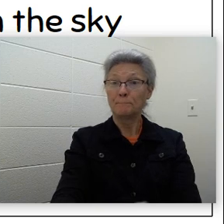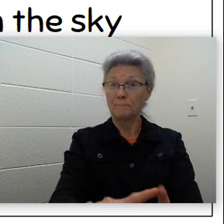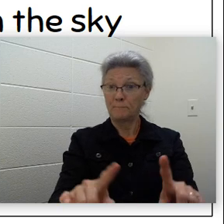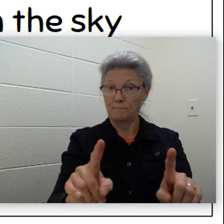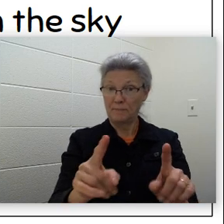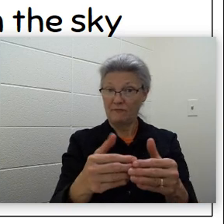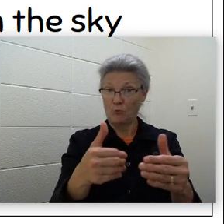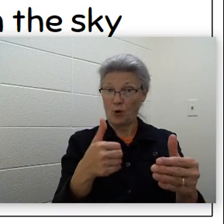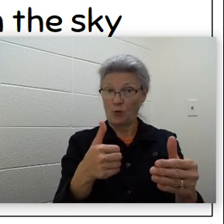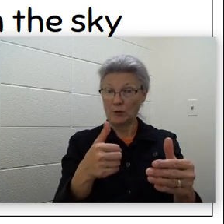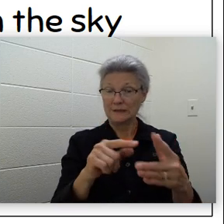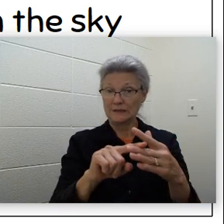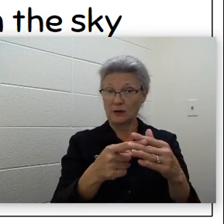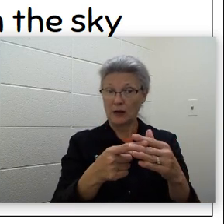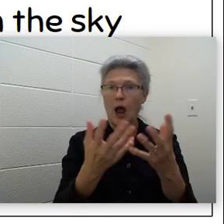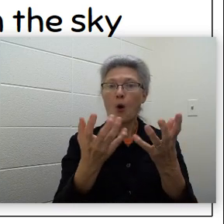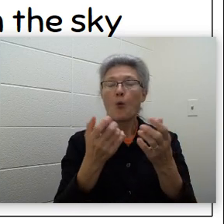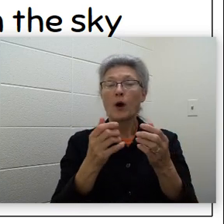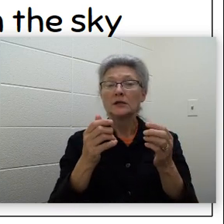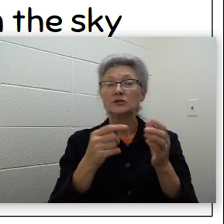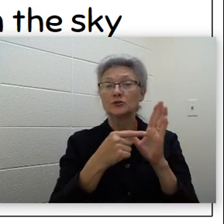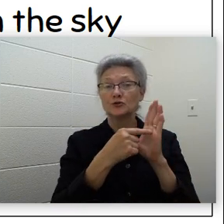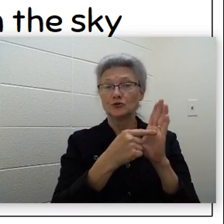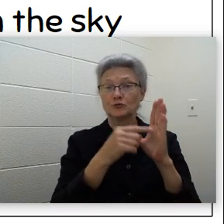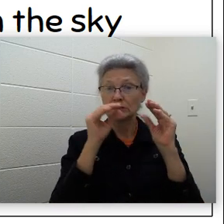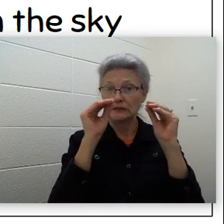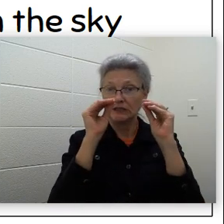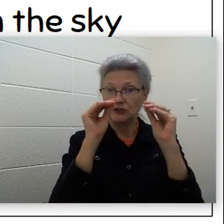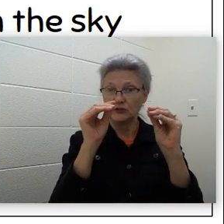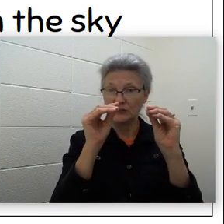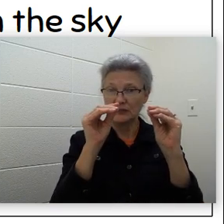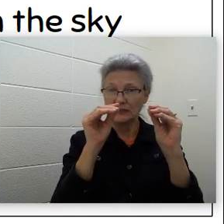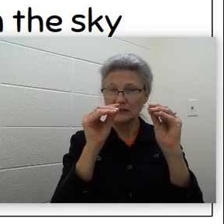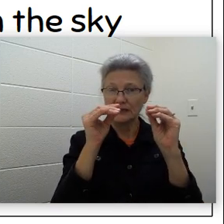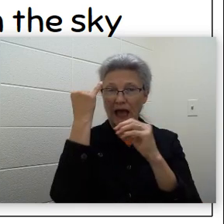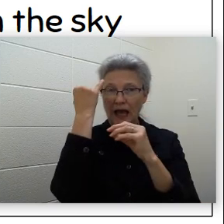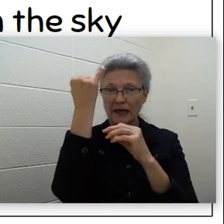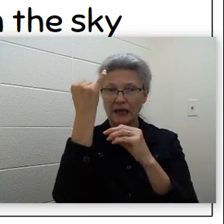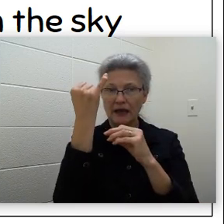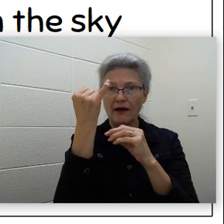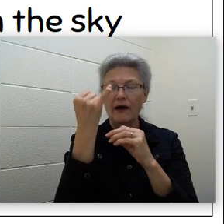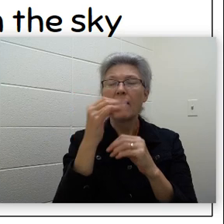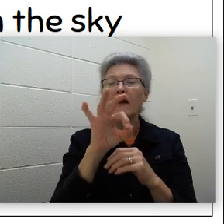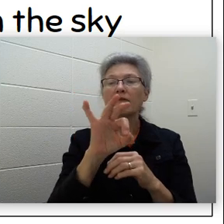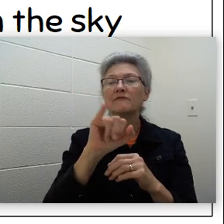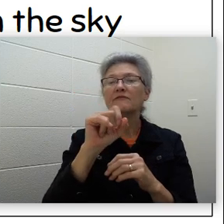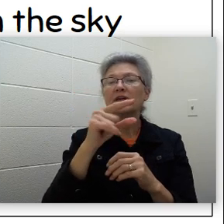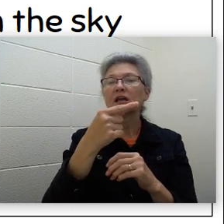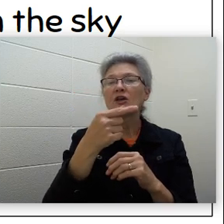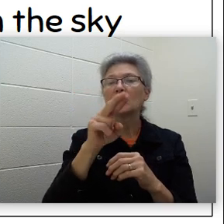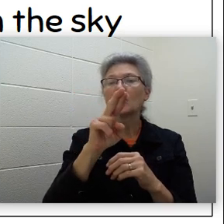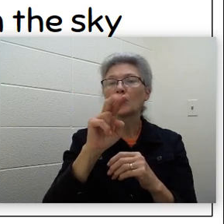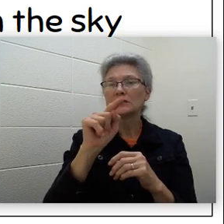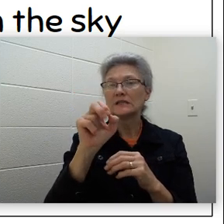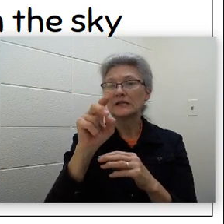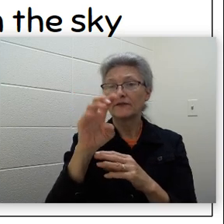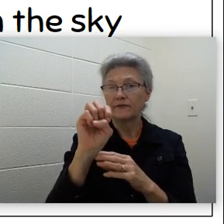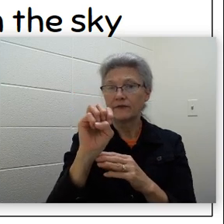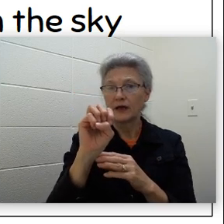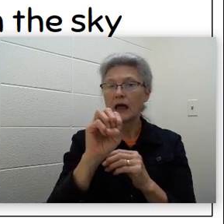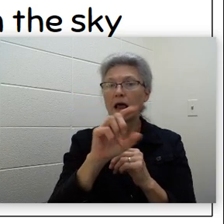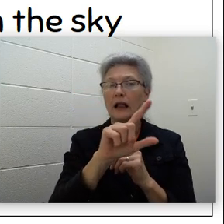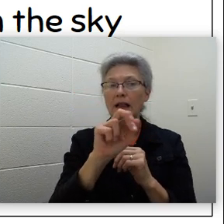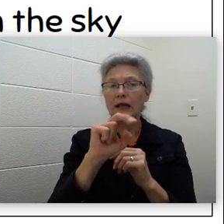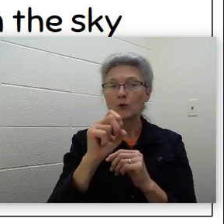Before we begin, I do want to introduce this concept of figurative language to you. Some of you may have heard it, and that's